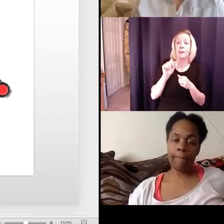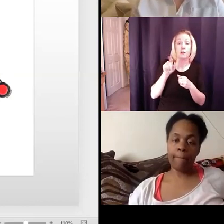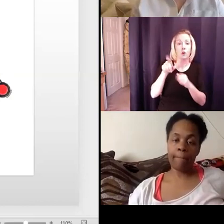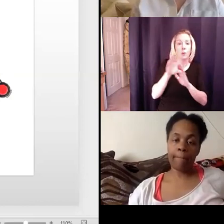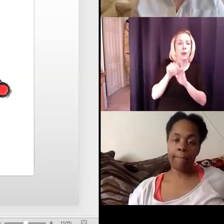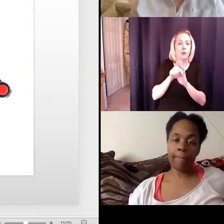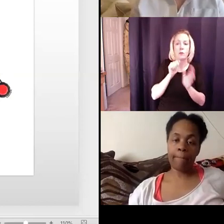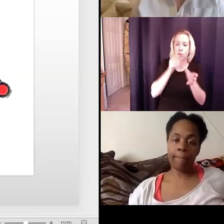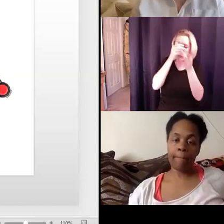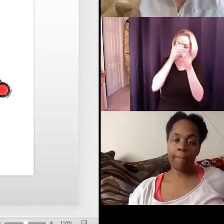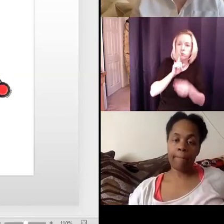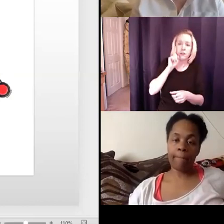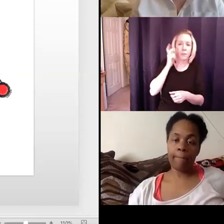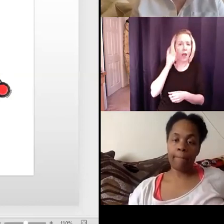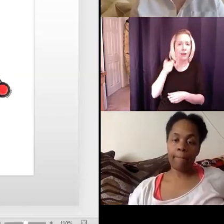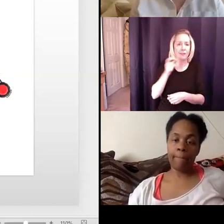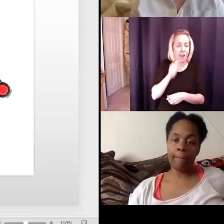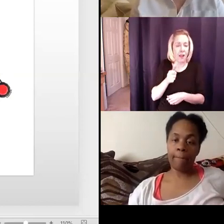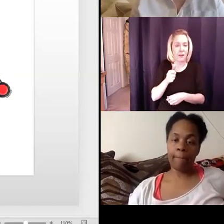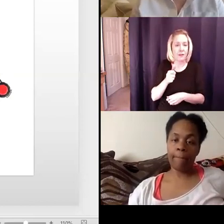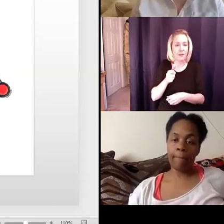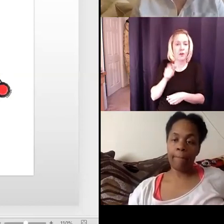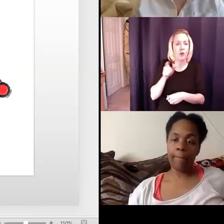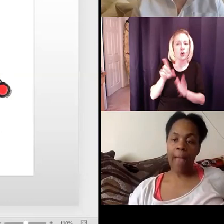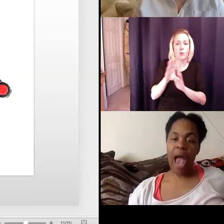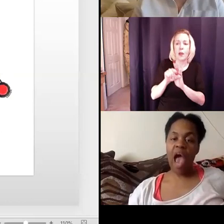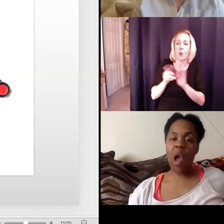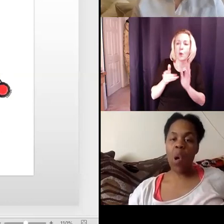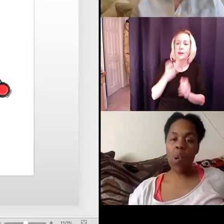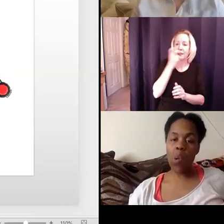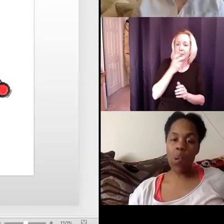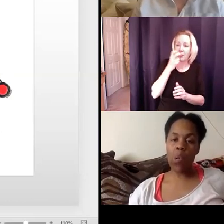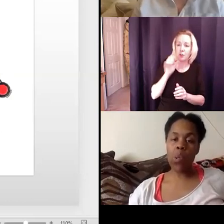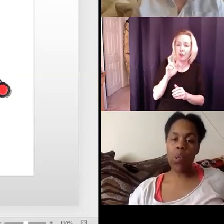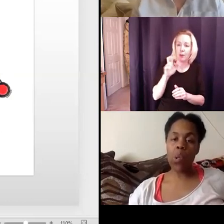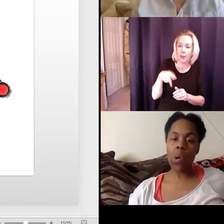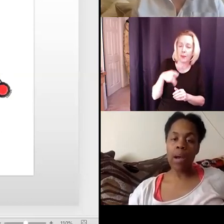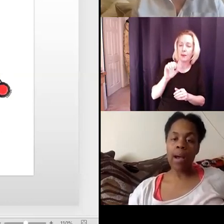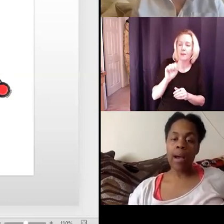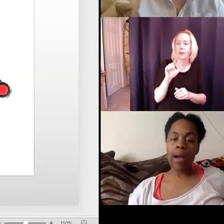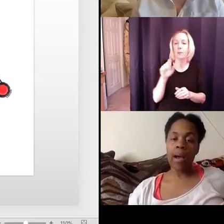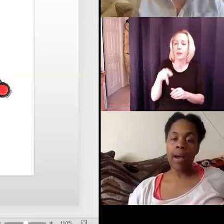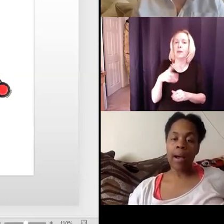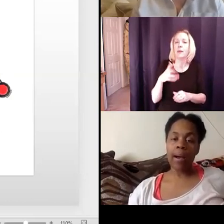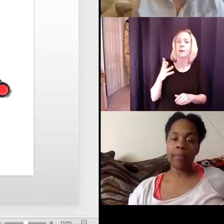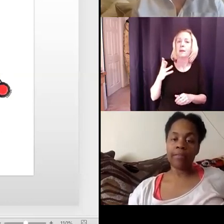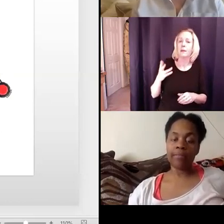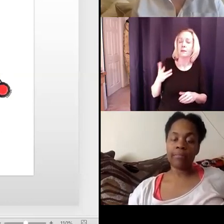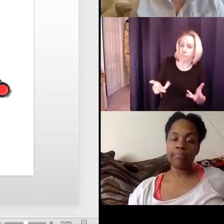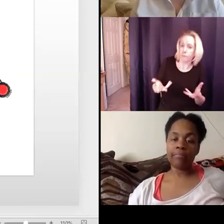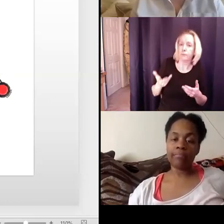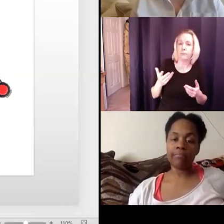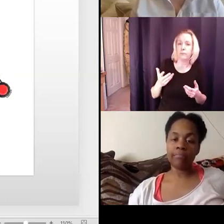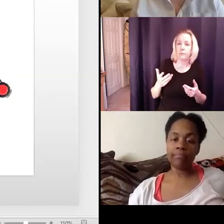deaf blindness. her background is speech and SLP. And so I bring to